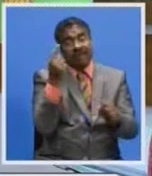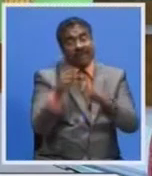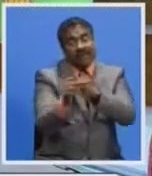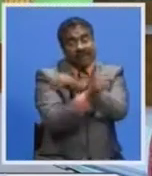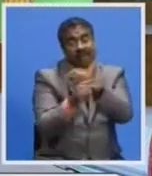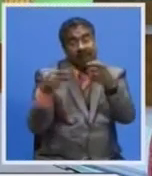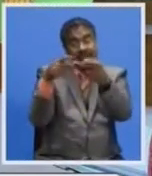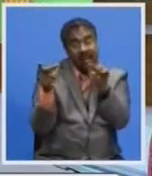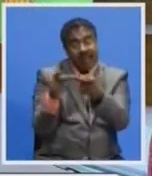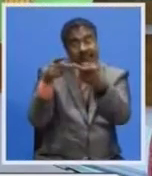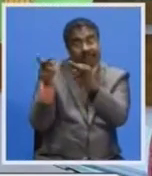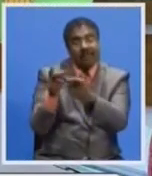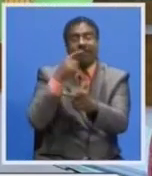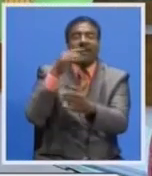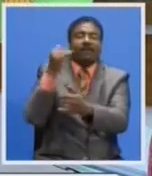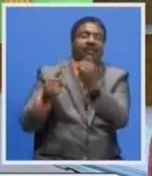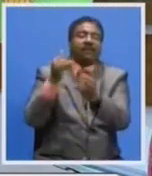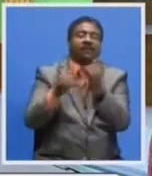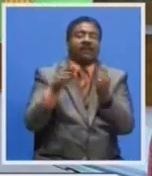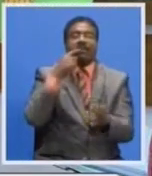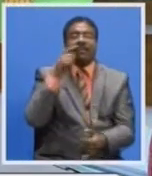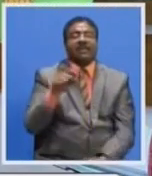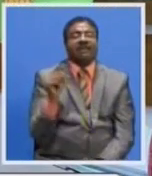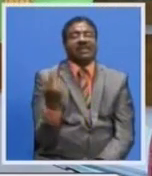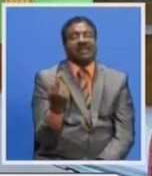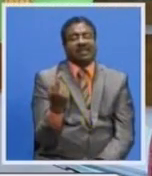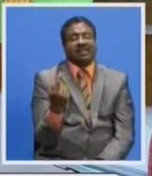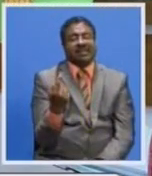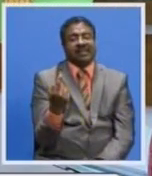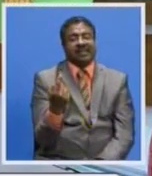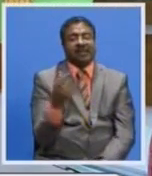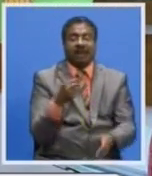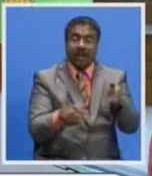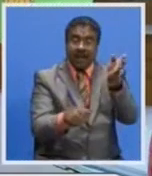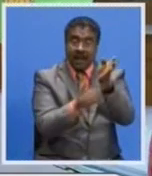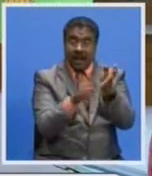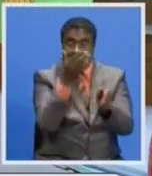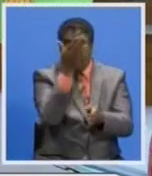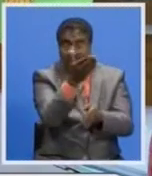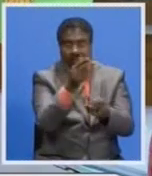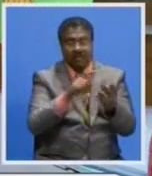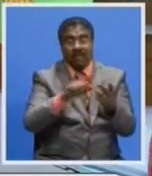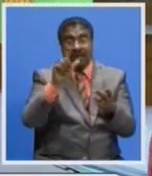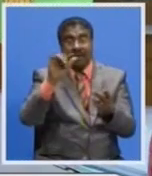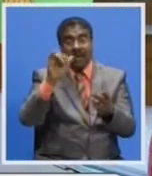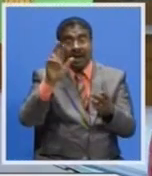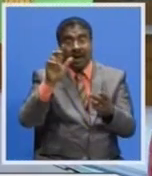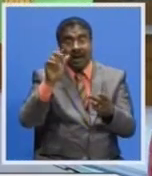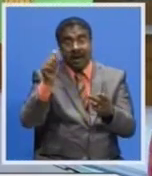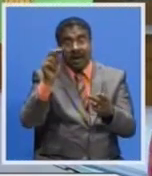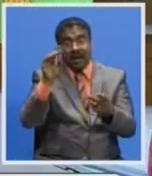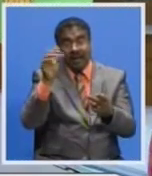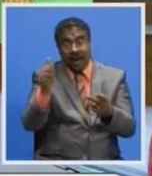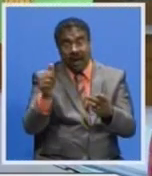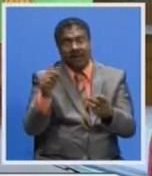work on in the next month or so. So that in Kafue, at Ayolanda, we will be able to boost